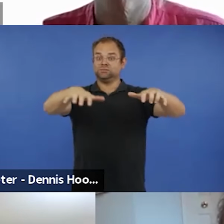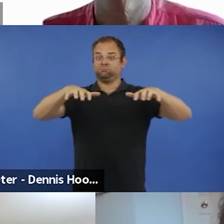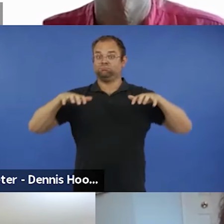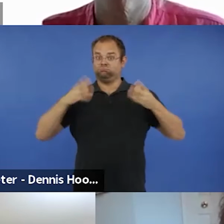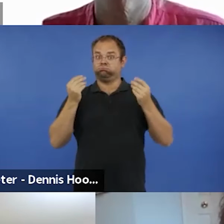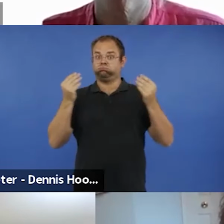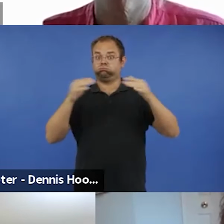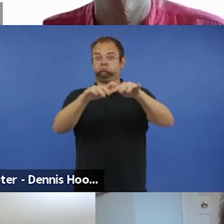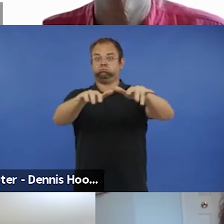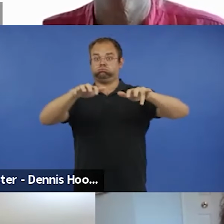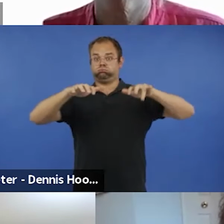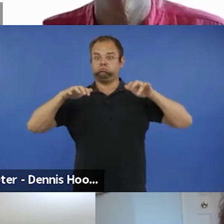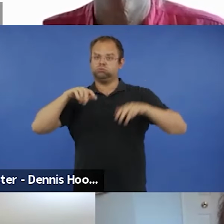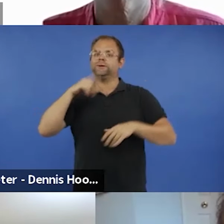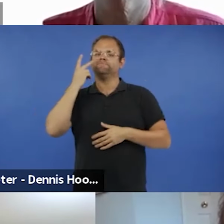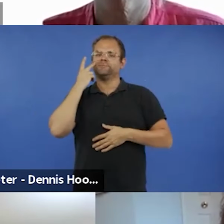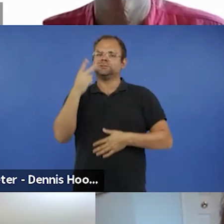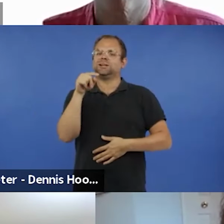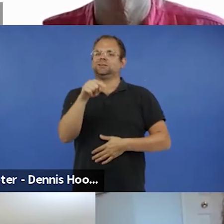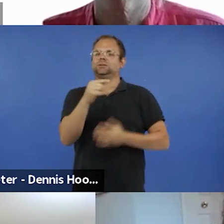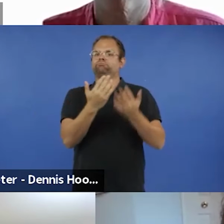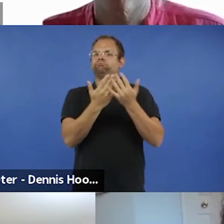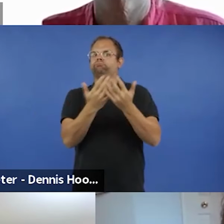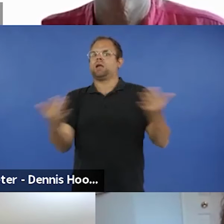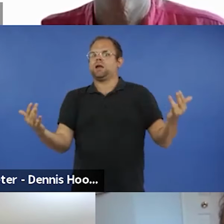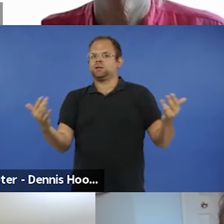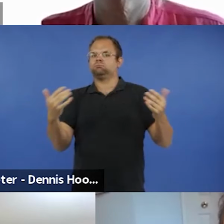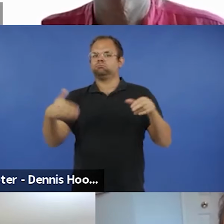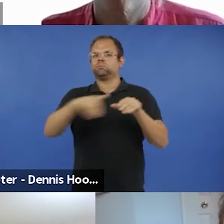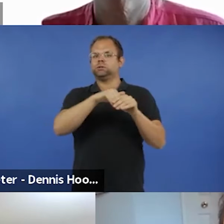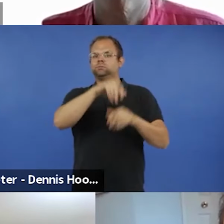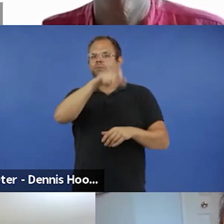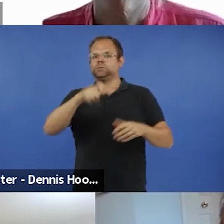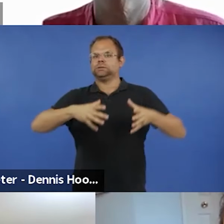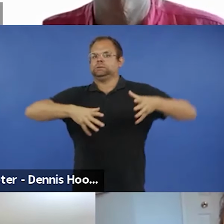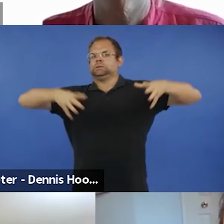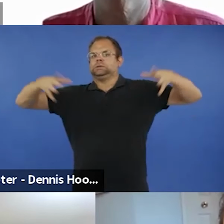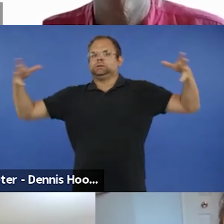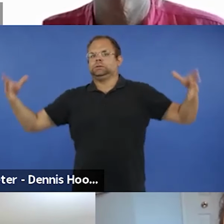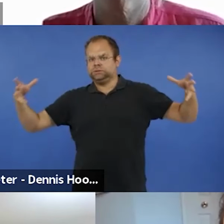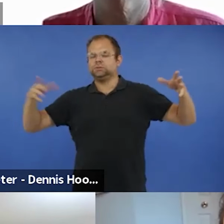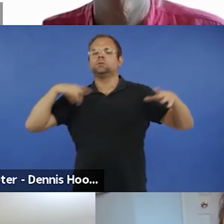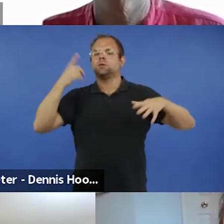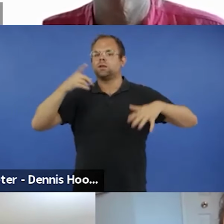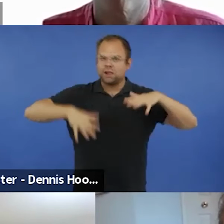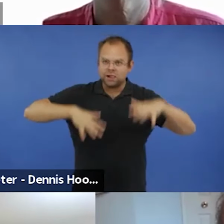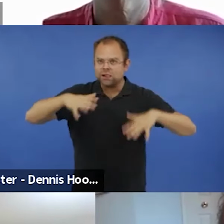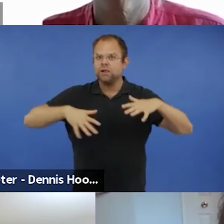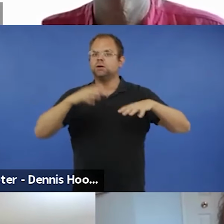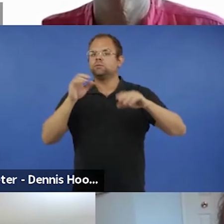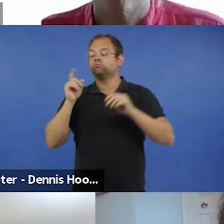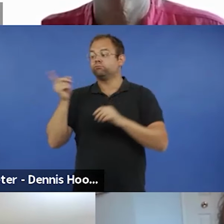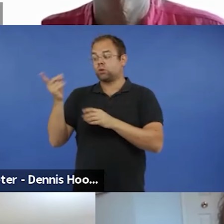lack of resourcing, the lack of training are all barriers to classroom level implementation. So we talked about